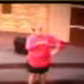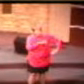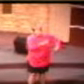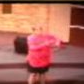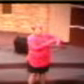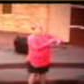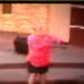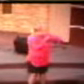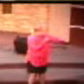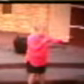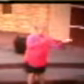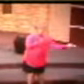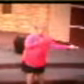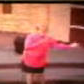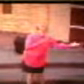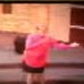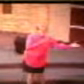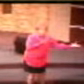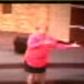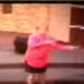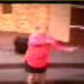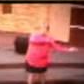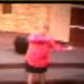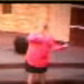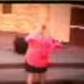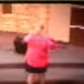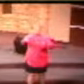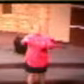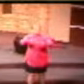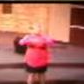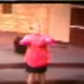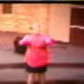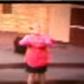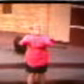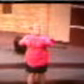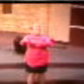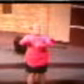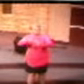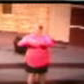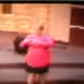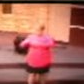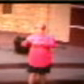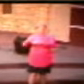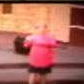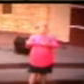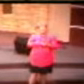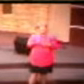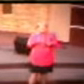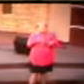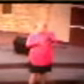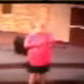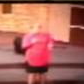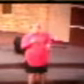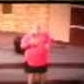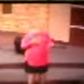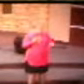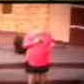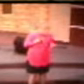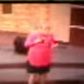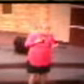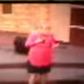out to people and places that we didn't know, and it was a little bit exciting but uncomfortable, is